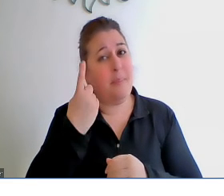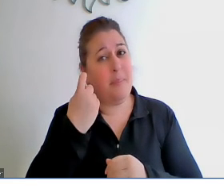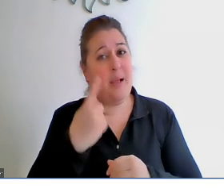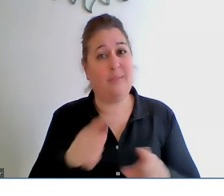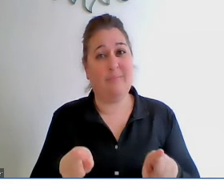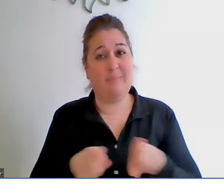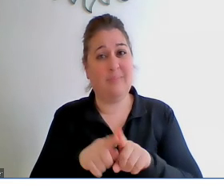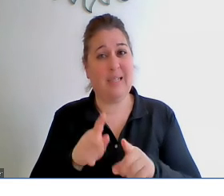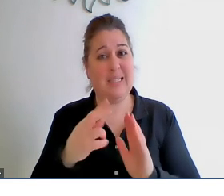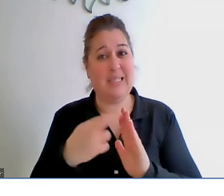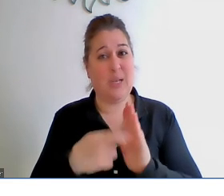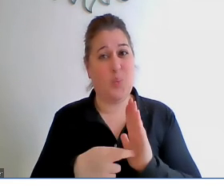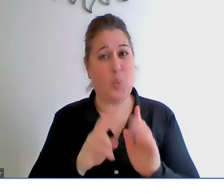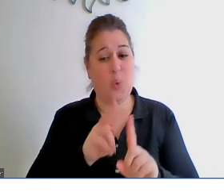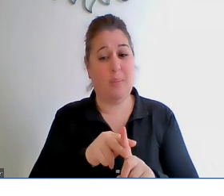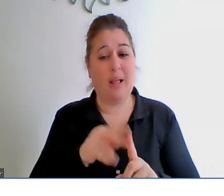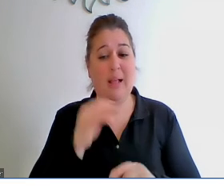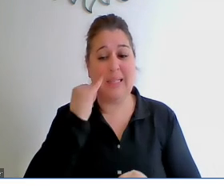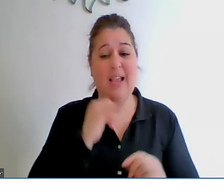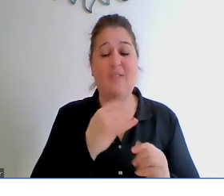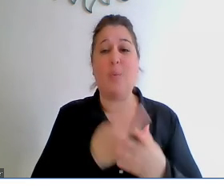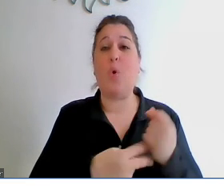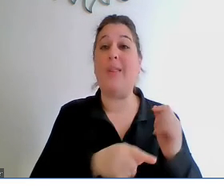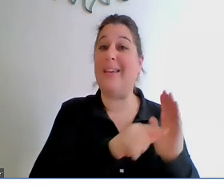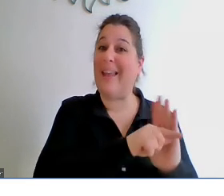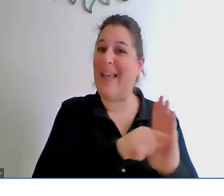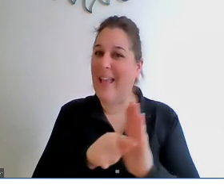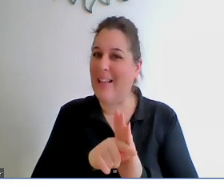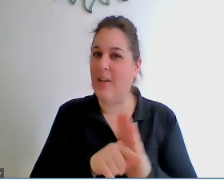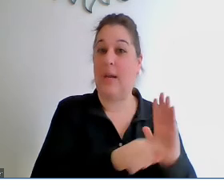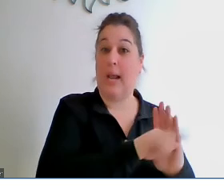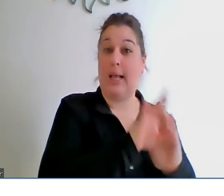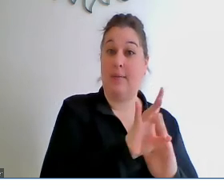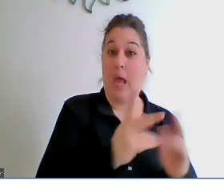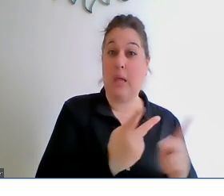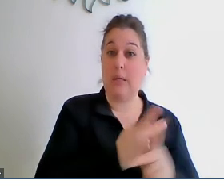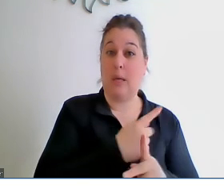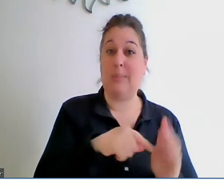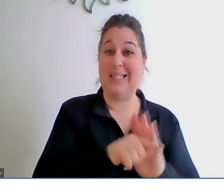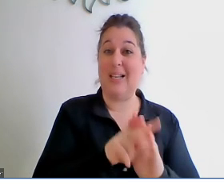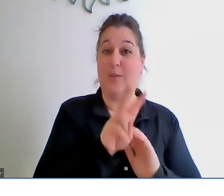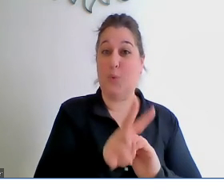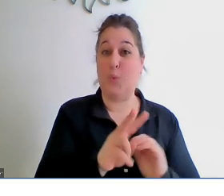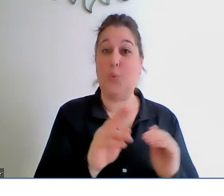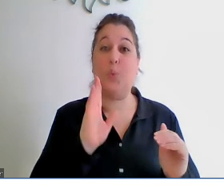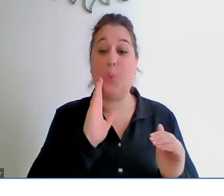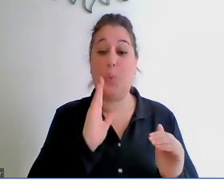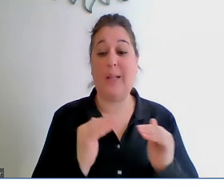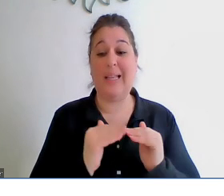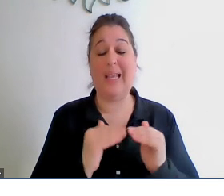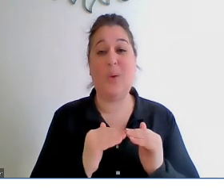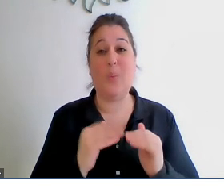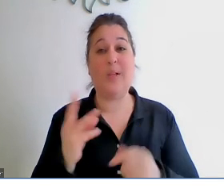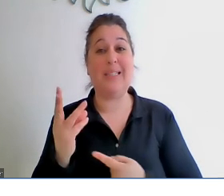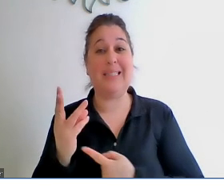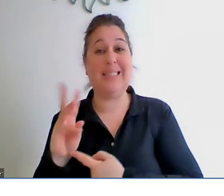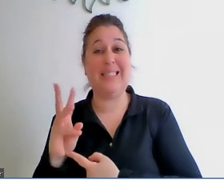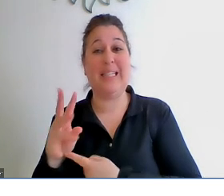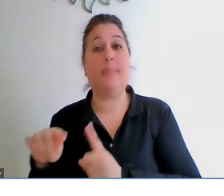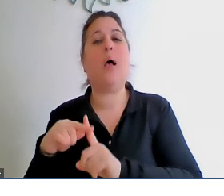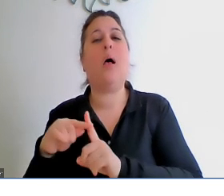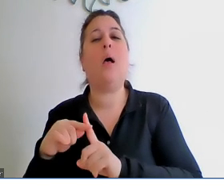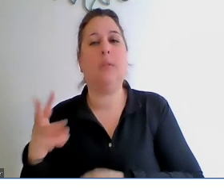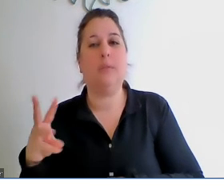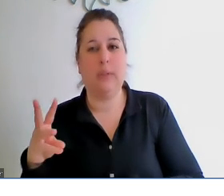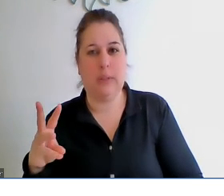-2. I do 8 times 2, which is 16. A negative times a negative, same signs make